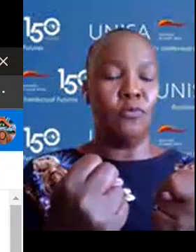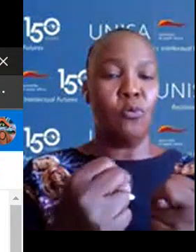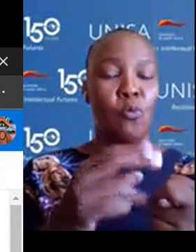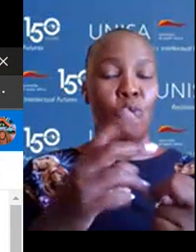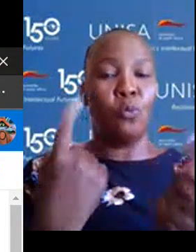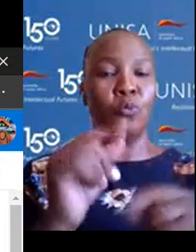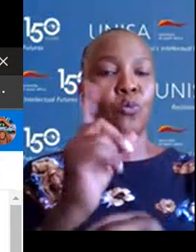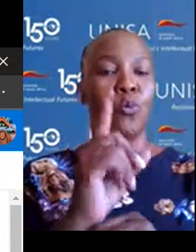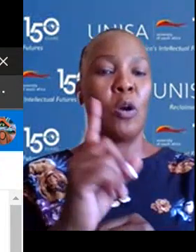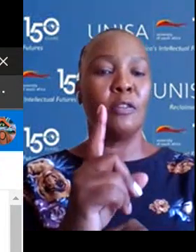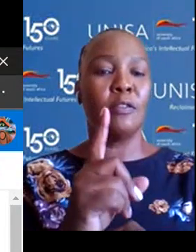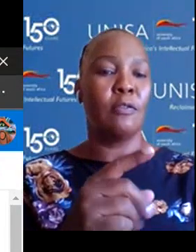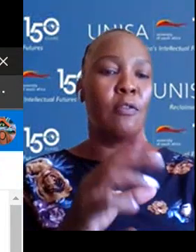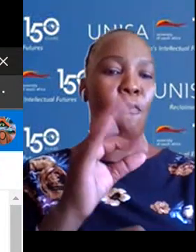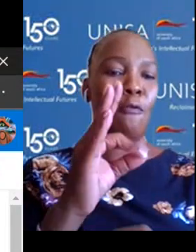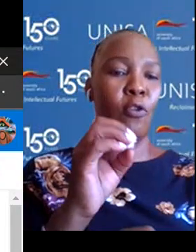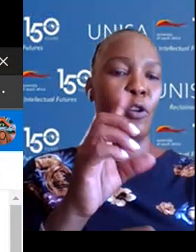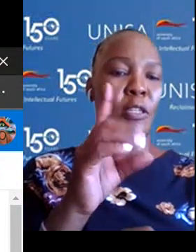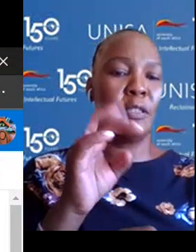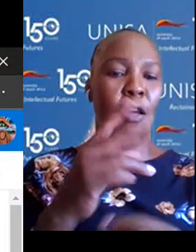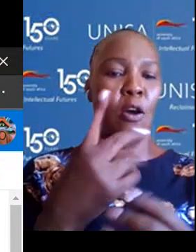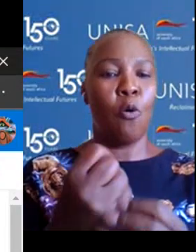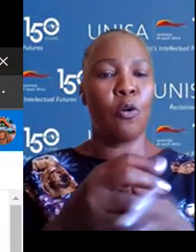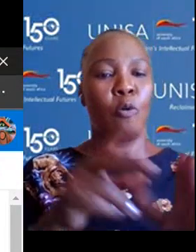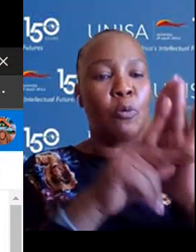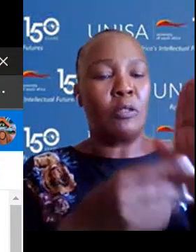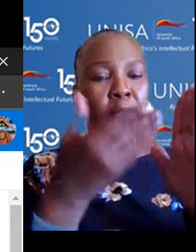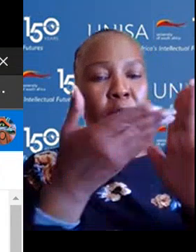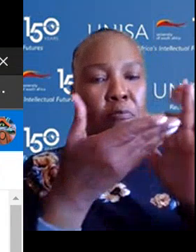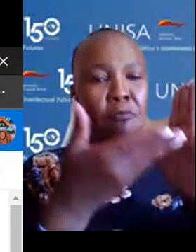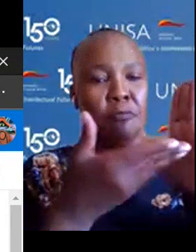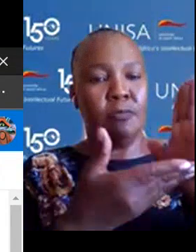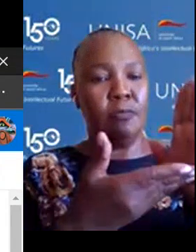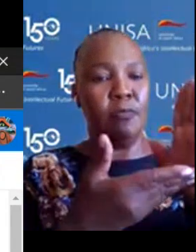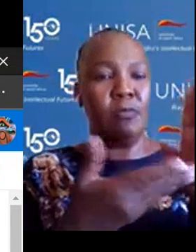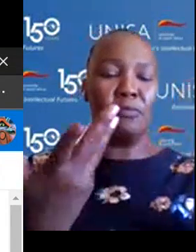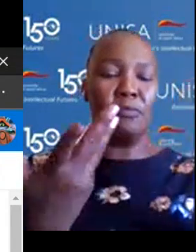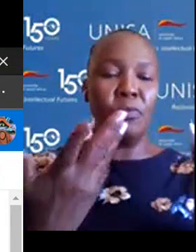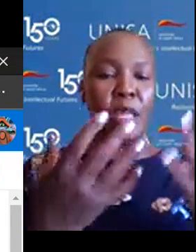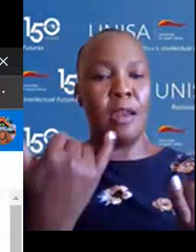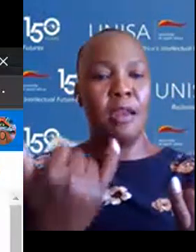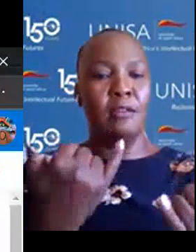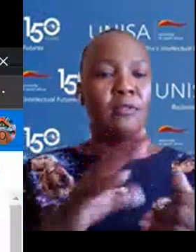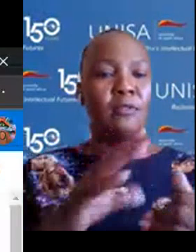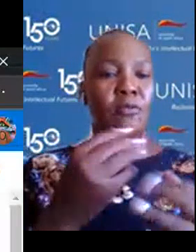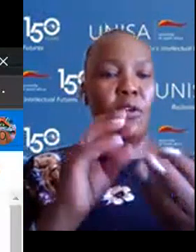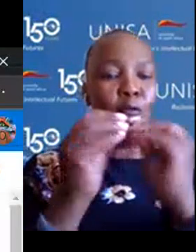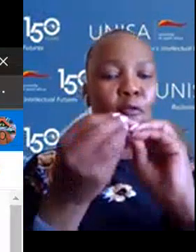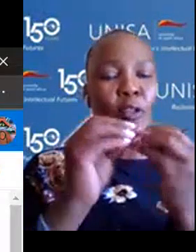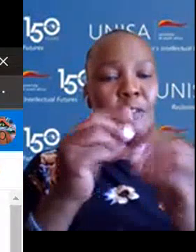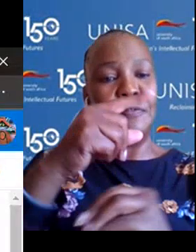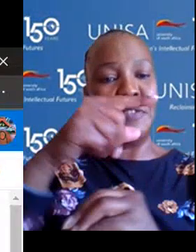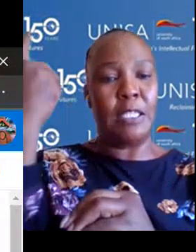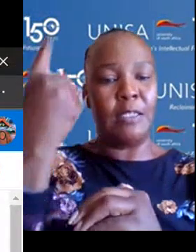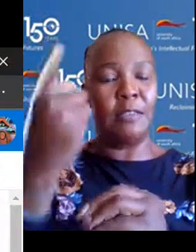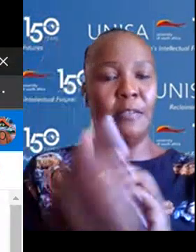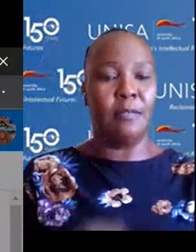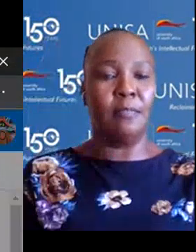do? Folder, or do I want any of these programs? In this case, we want to first create a folder.